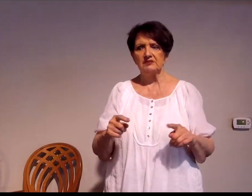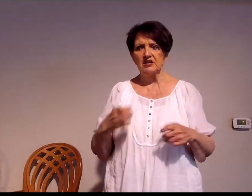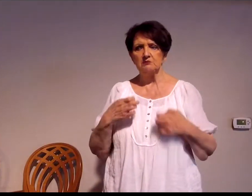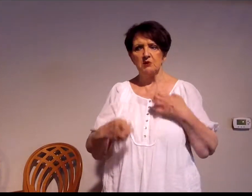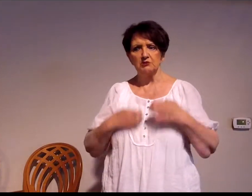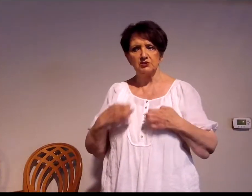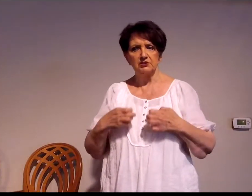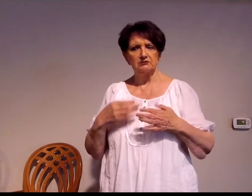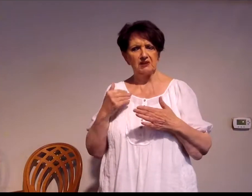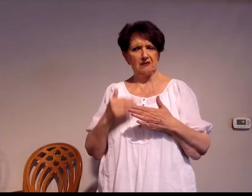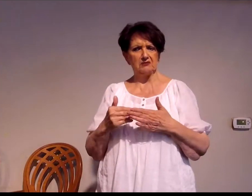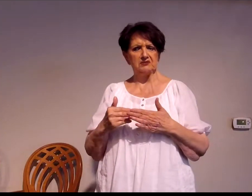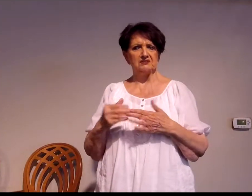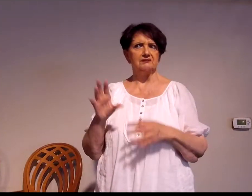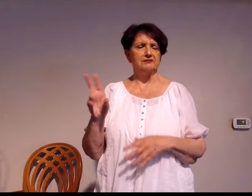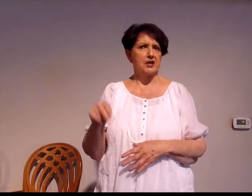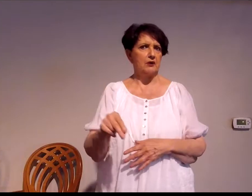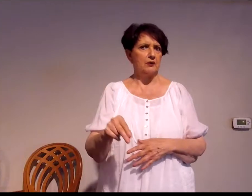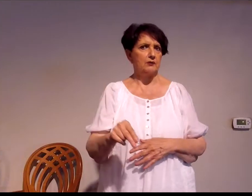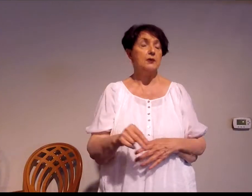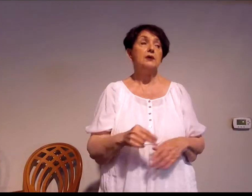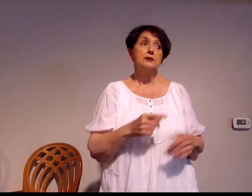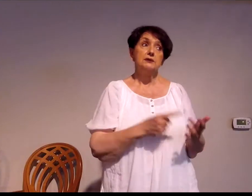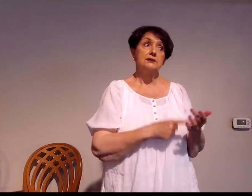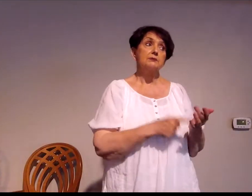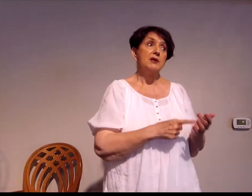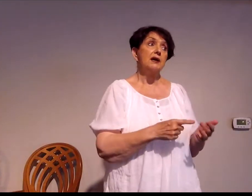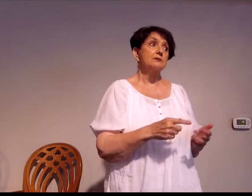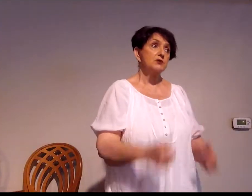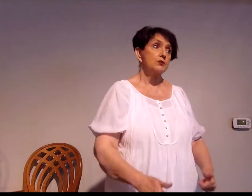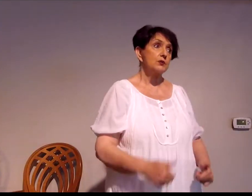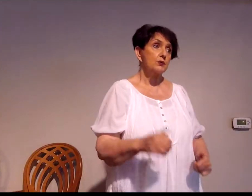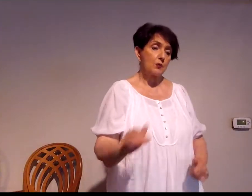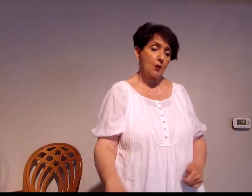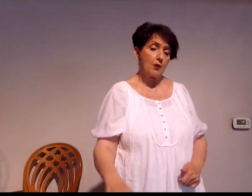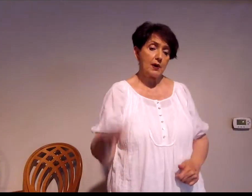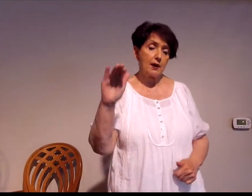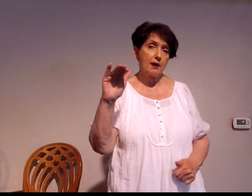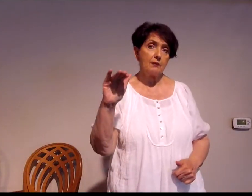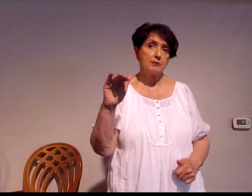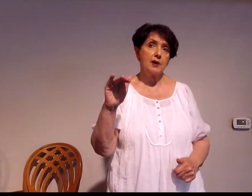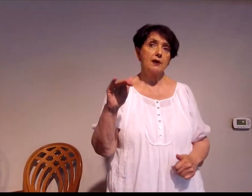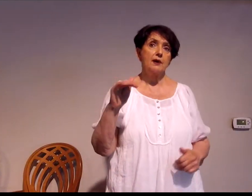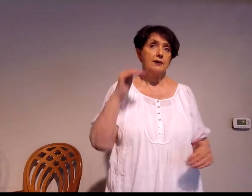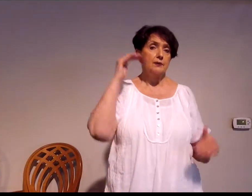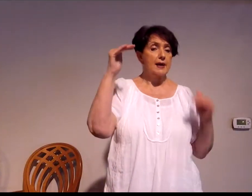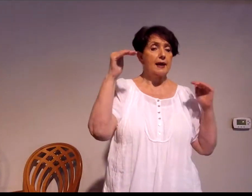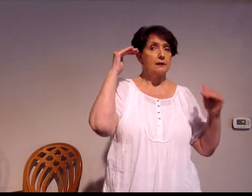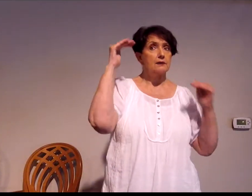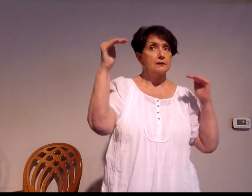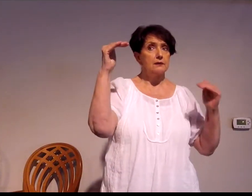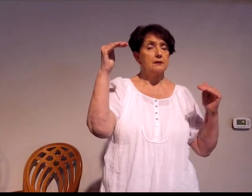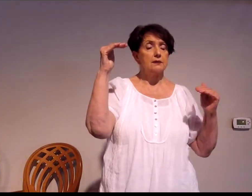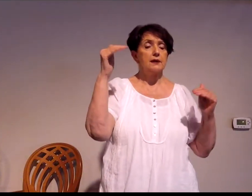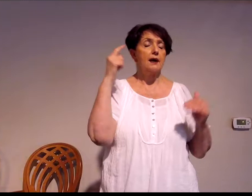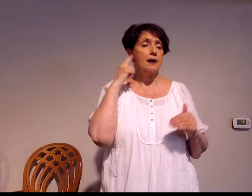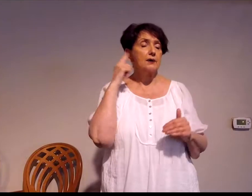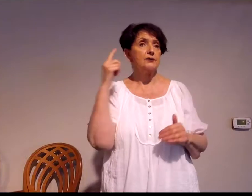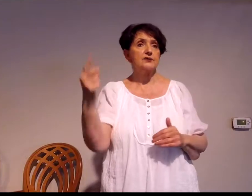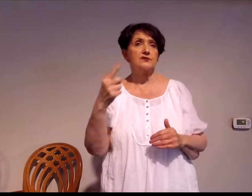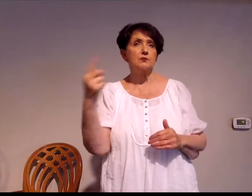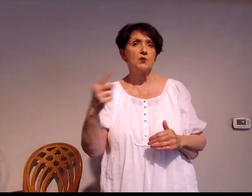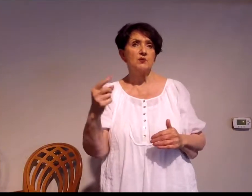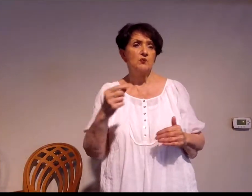And I have to say that there were times in my life and growing up and in my adulthood that when I heard someone that they had a close